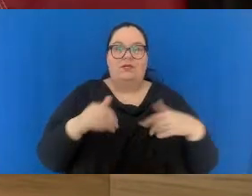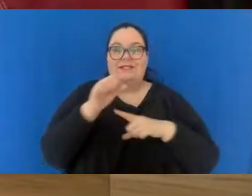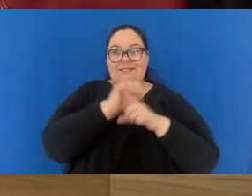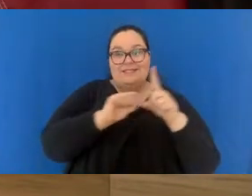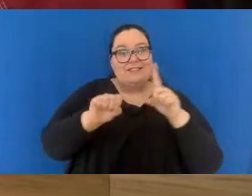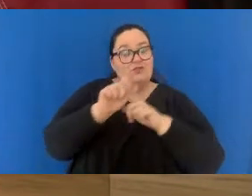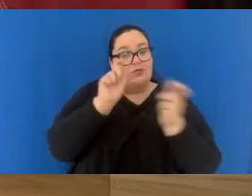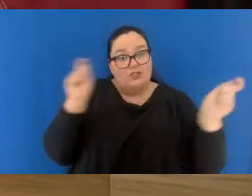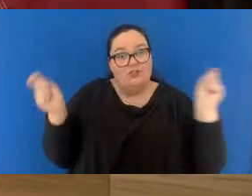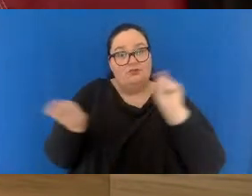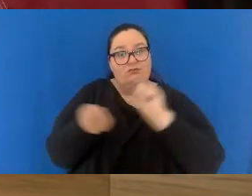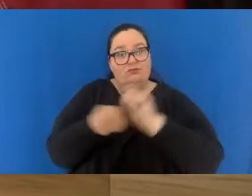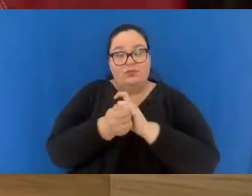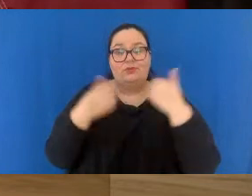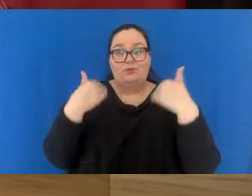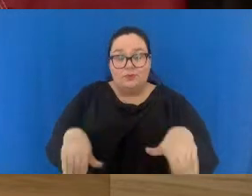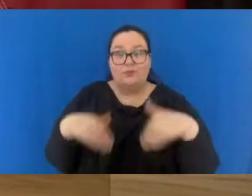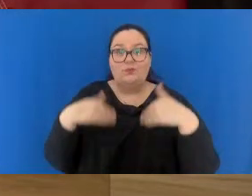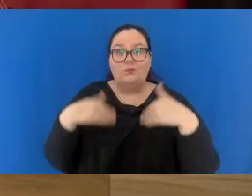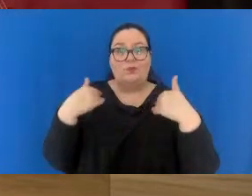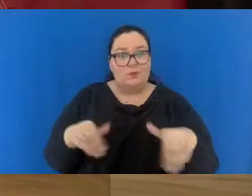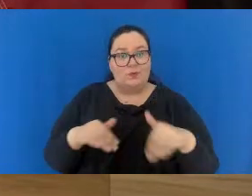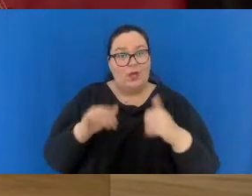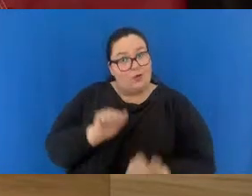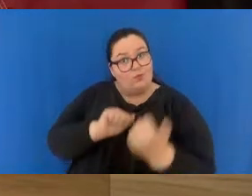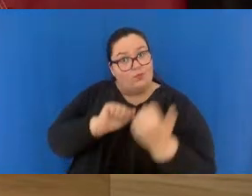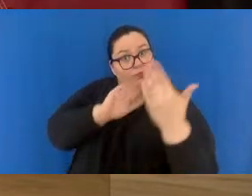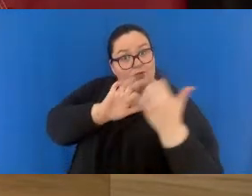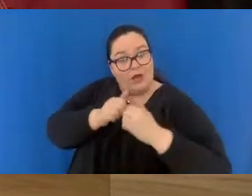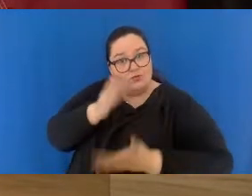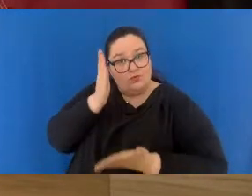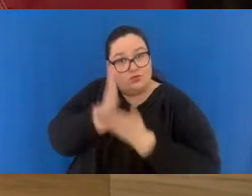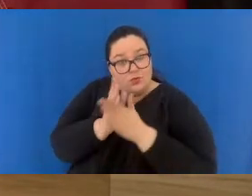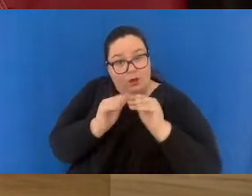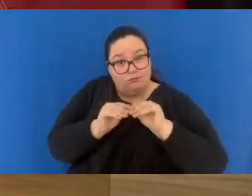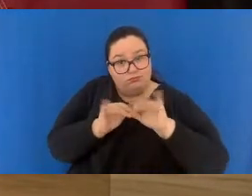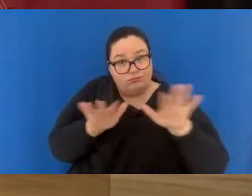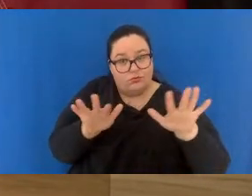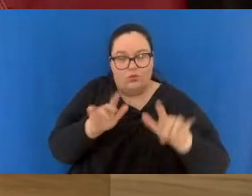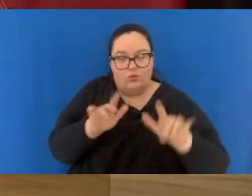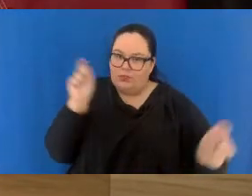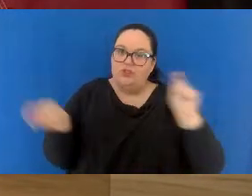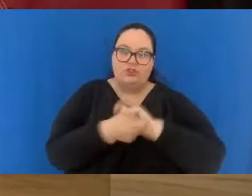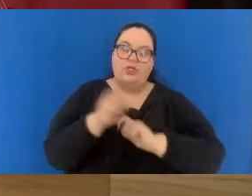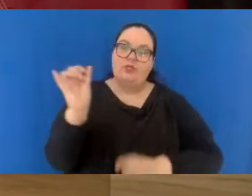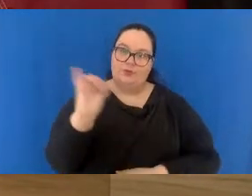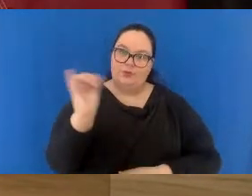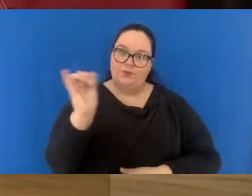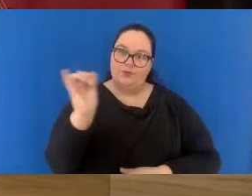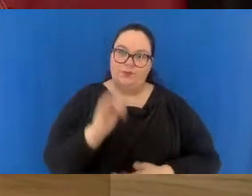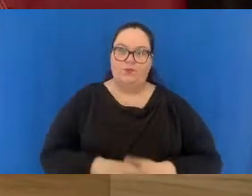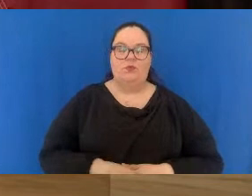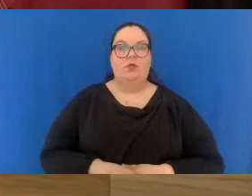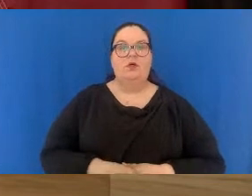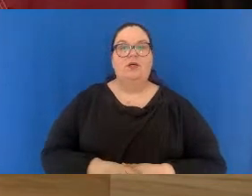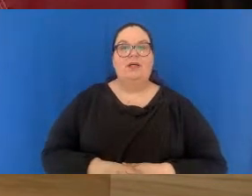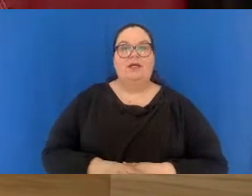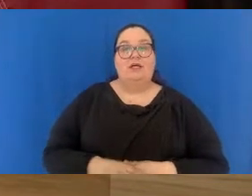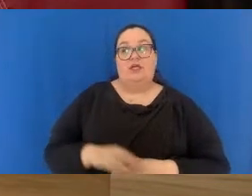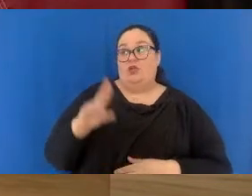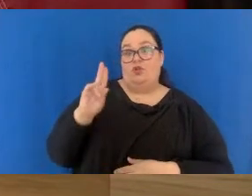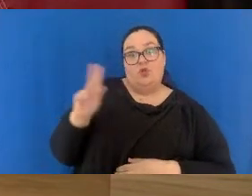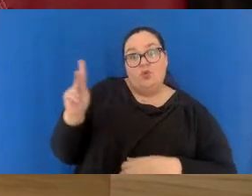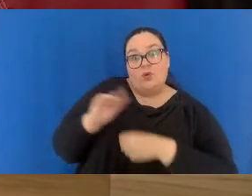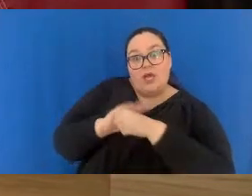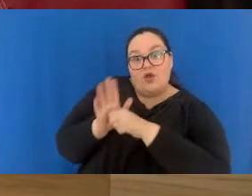changed significantly, and our approach to preventing further infections has to change with it. As transmission with these new variants